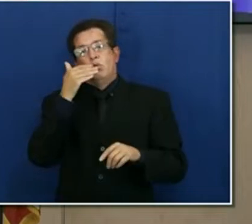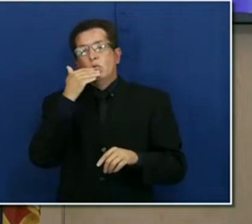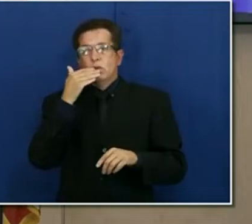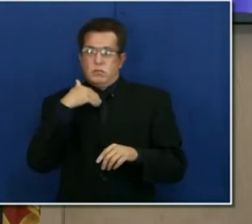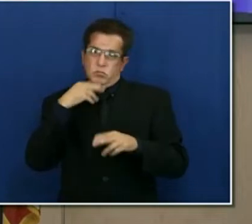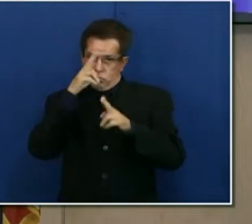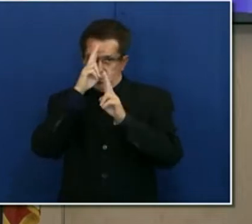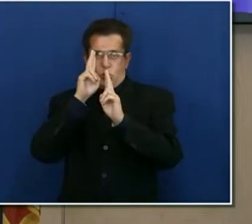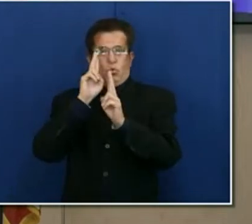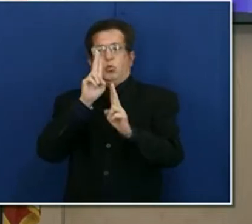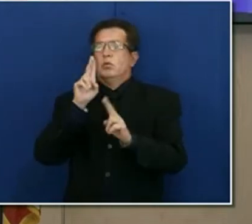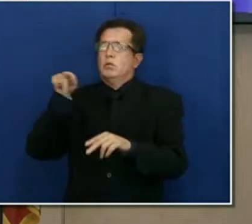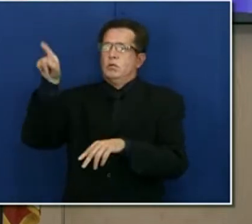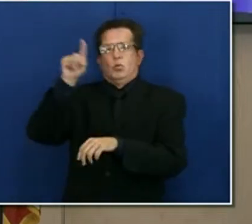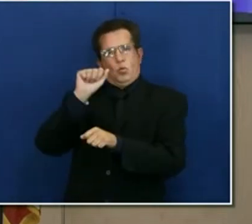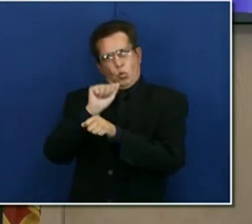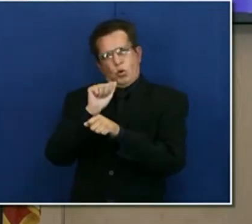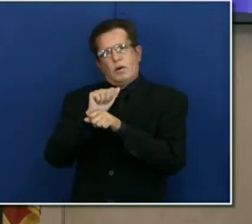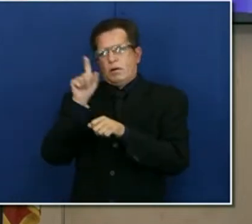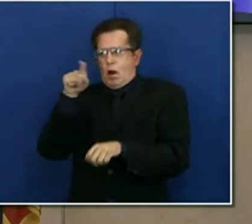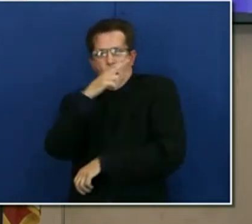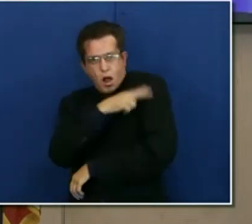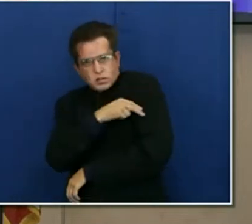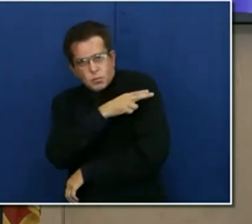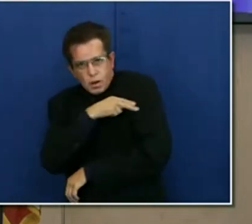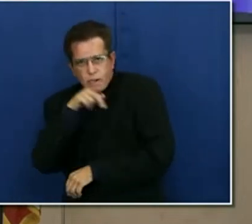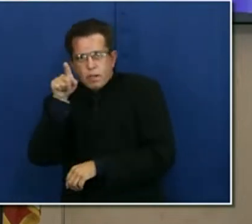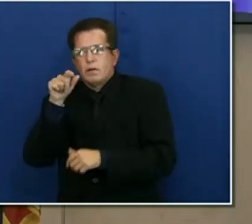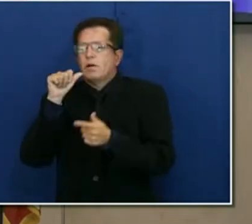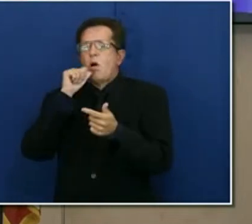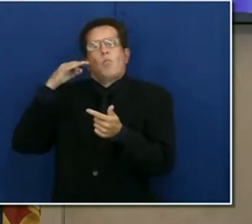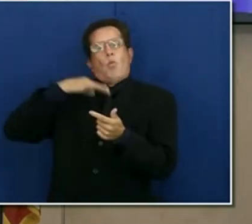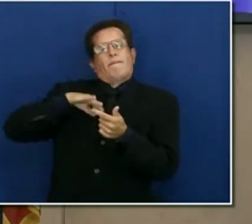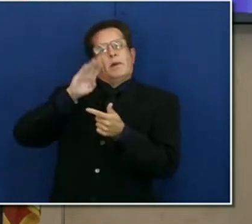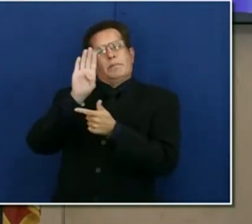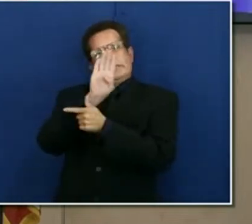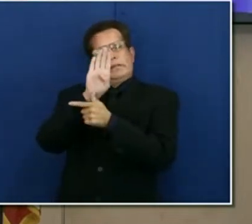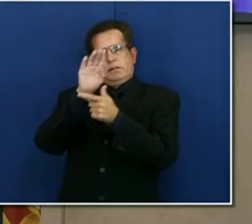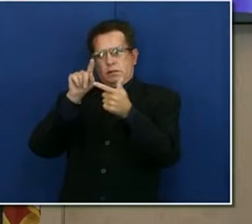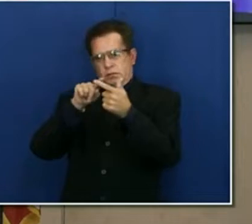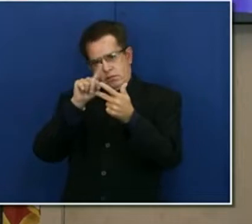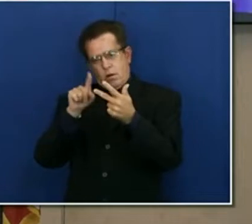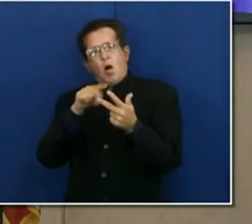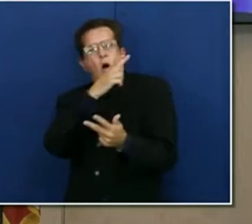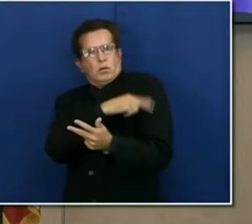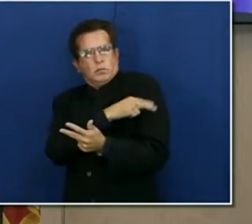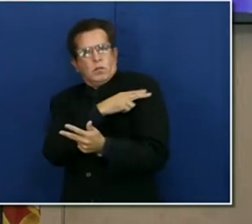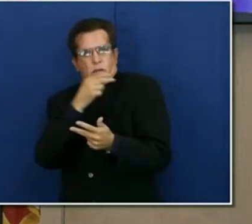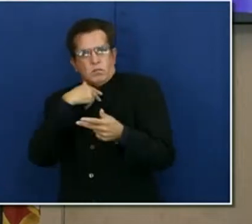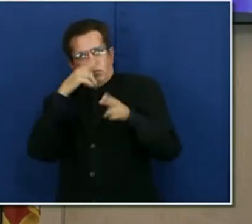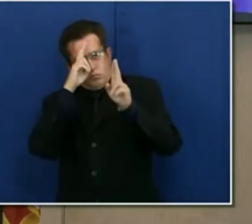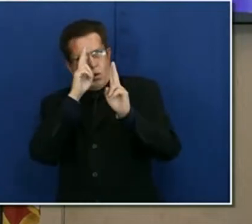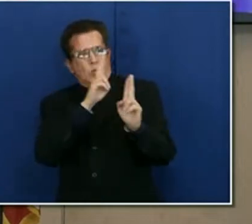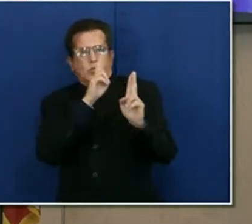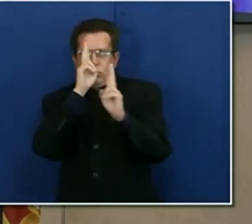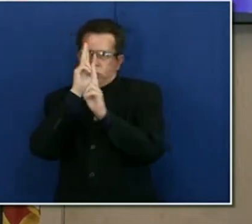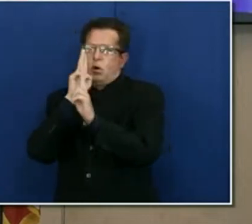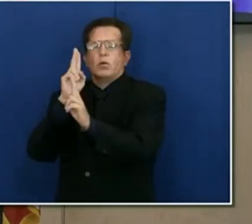work of our incredible county health staff, our nonprofit community partners, and our hospitals and